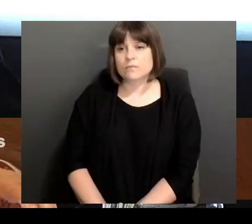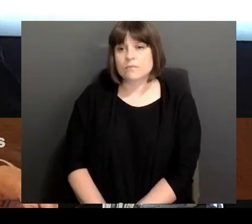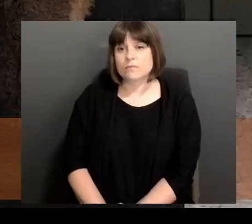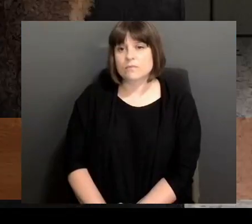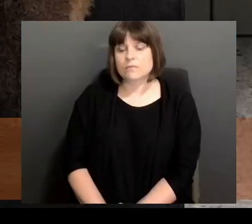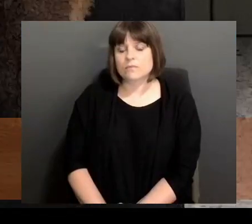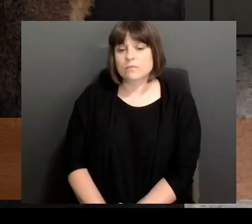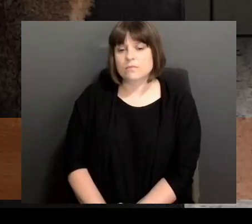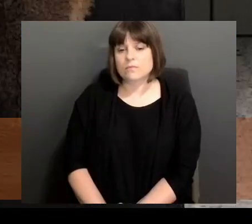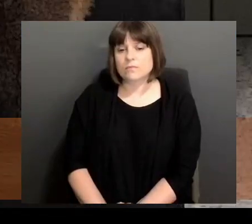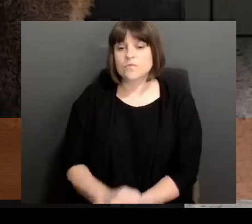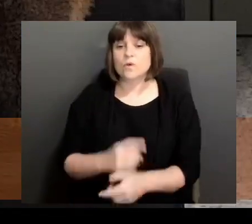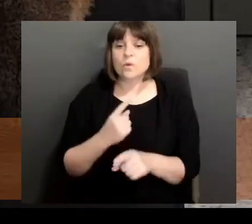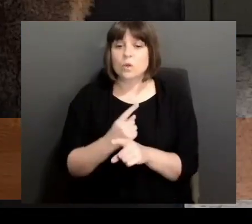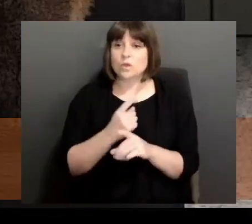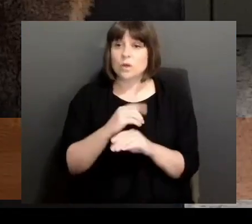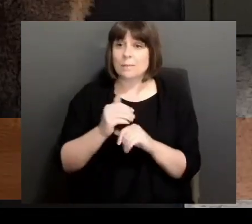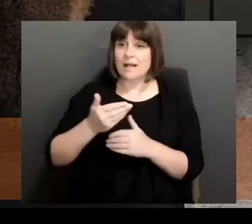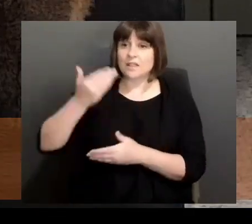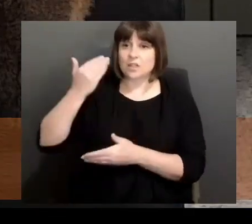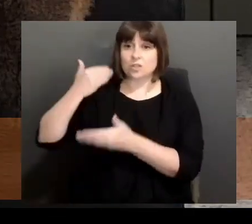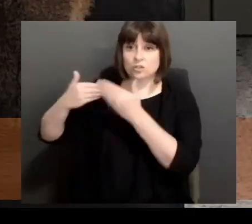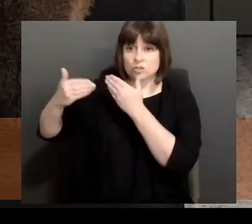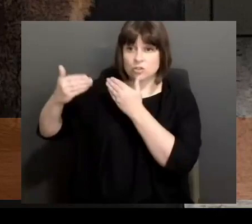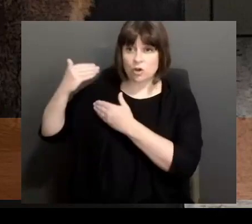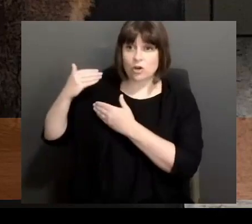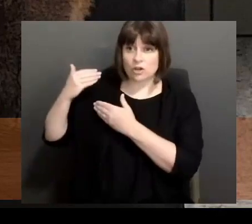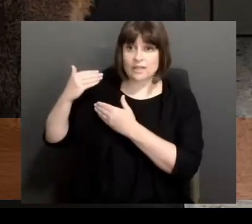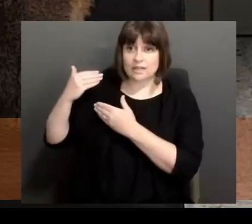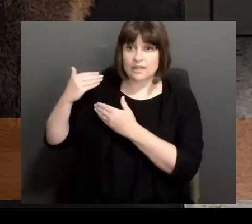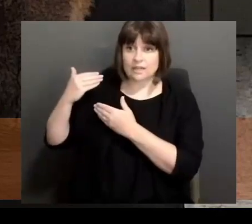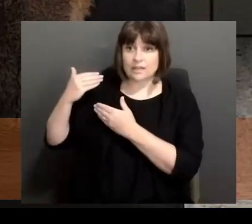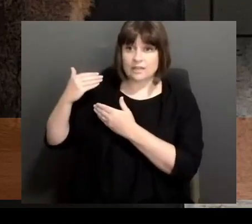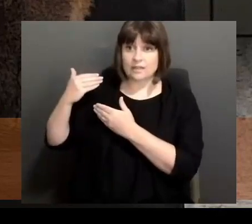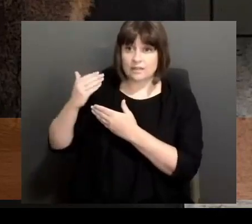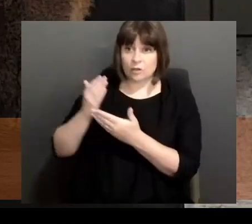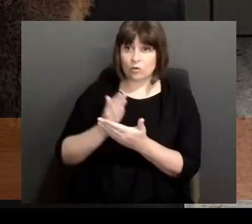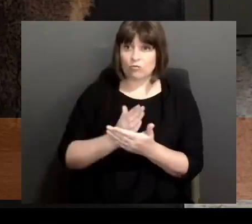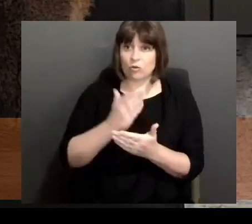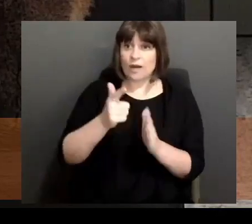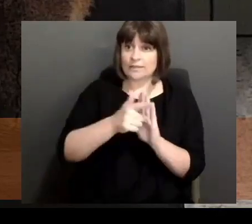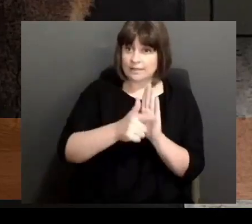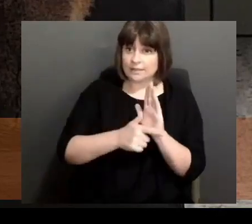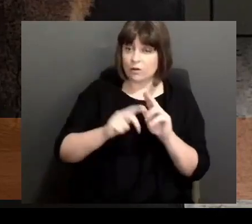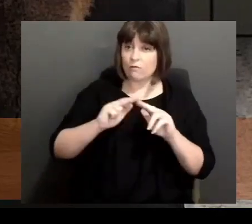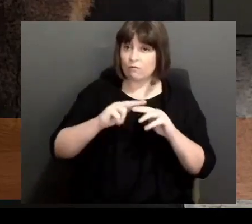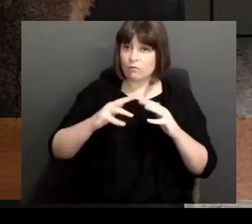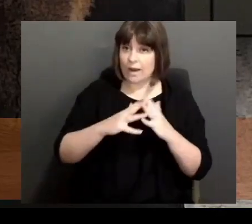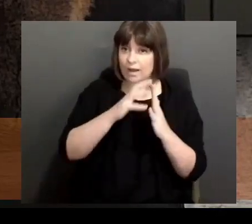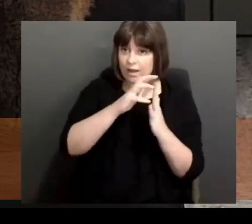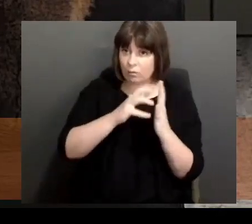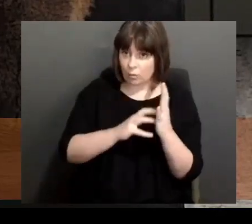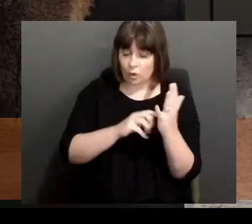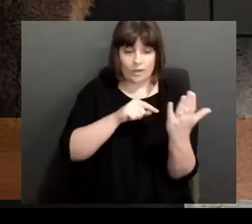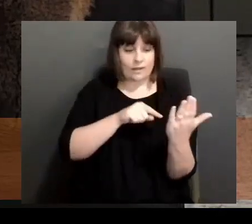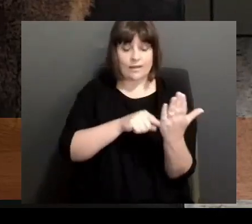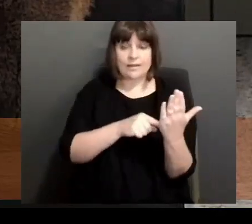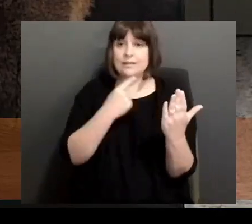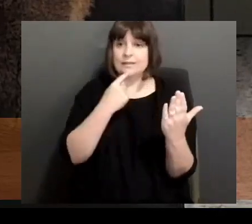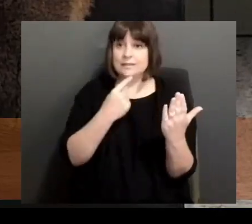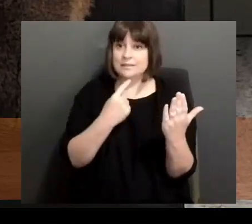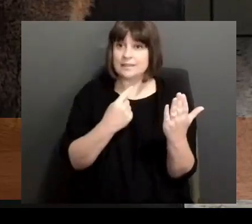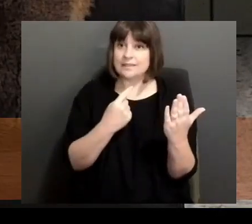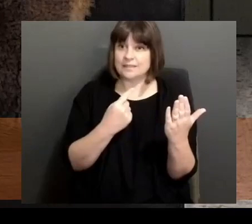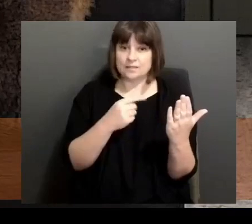Minister, we're talking about the historic rights and legislative framework still. Yes. And under that history, I was asking